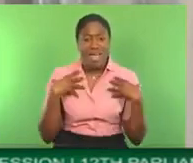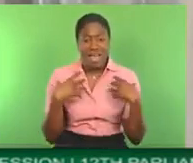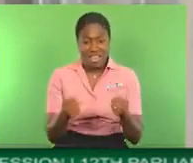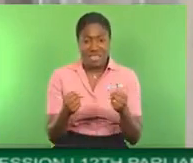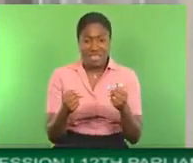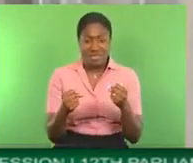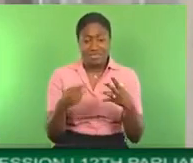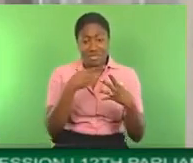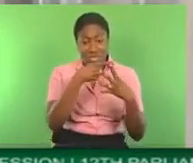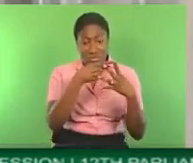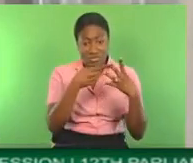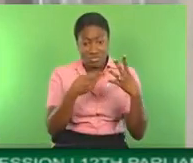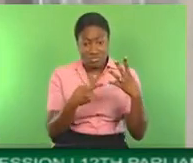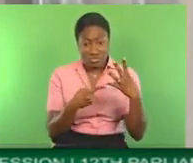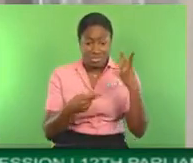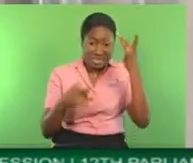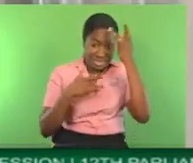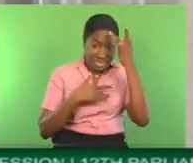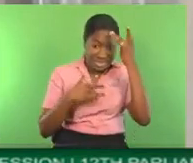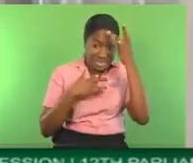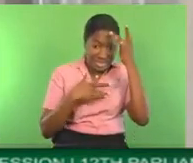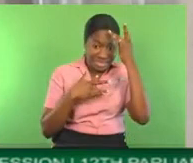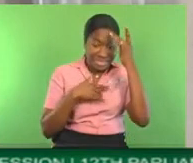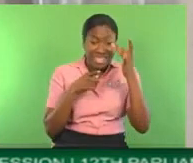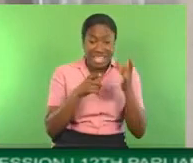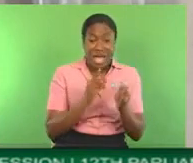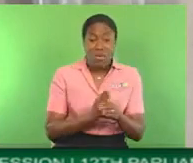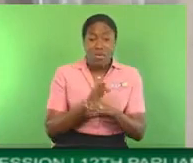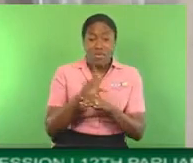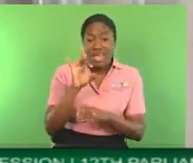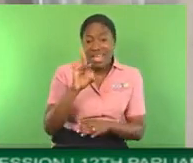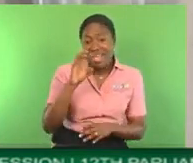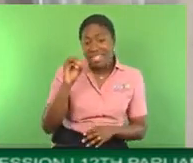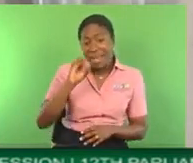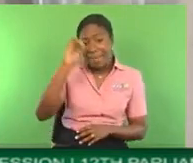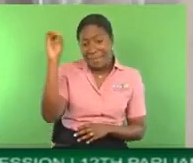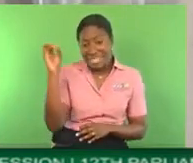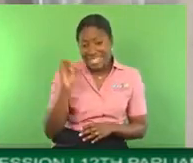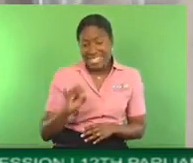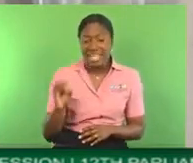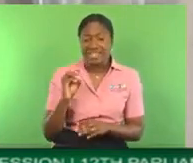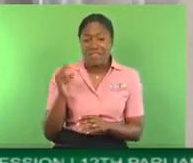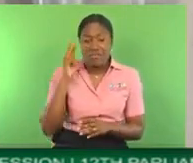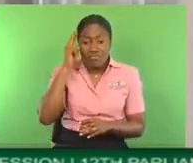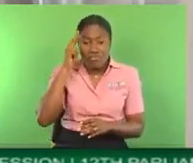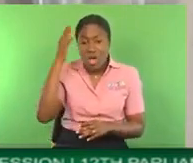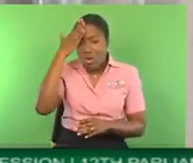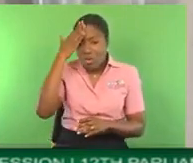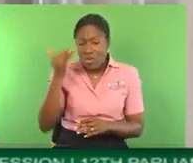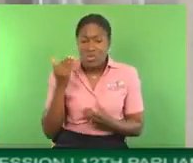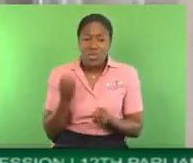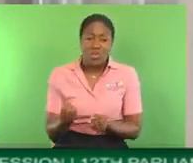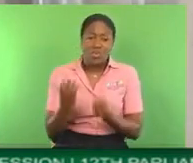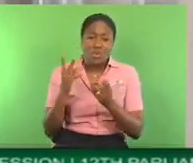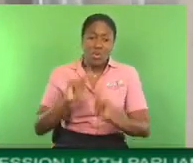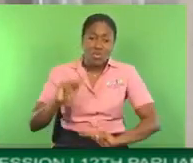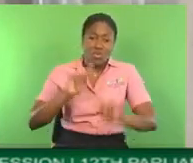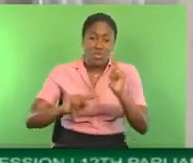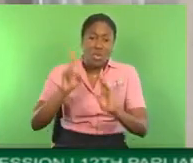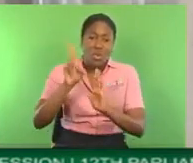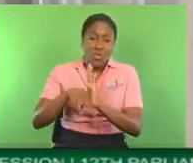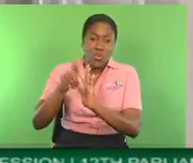4 groups of diseases account for over 80% of all premature non-communicable diseases